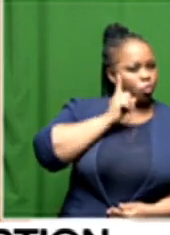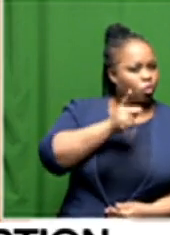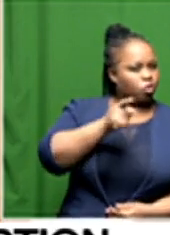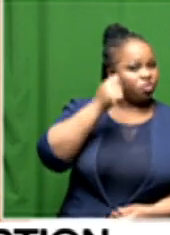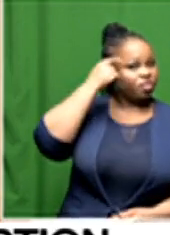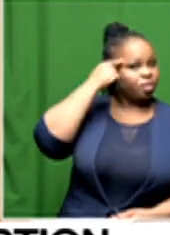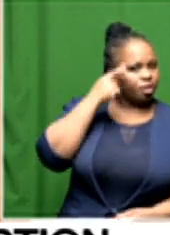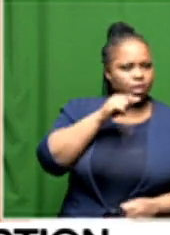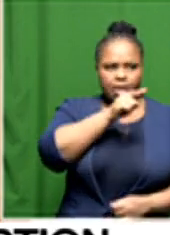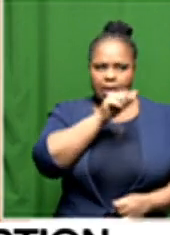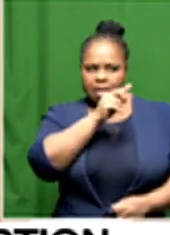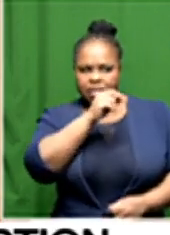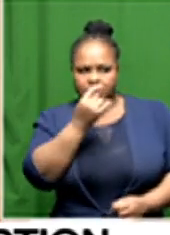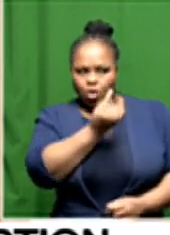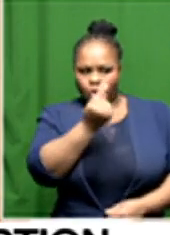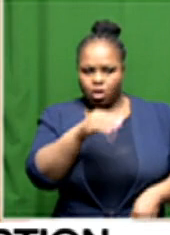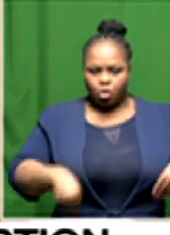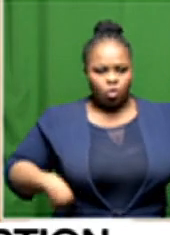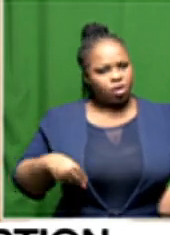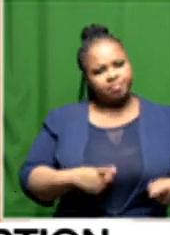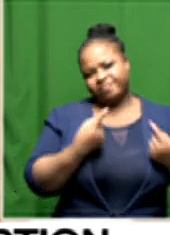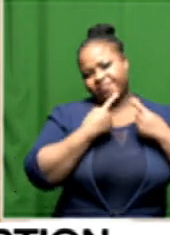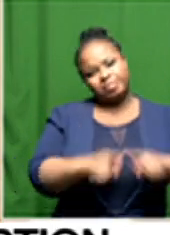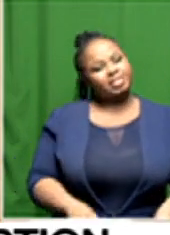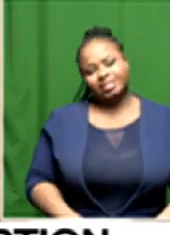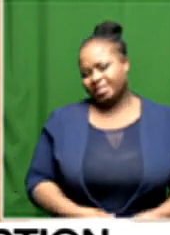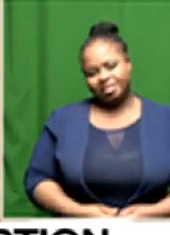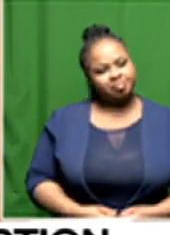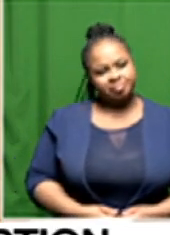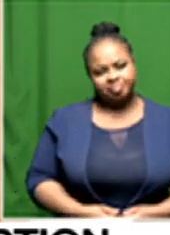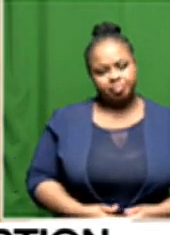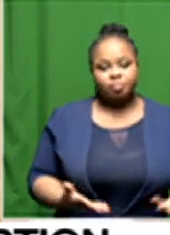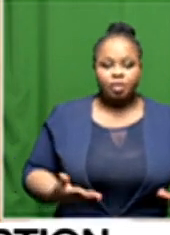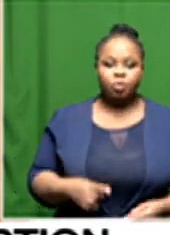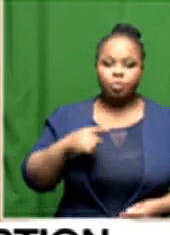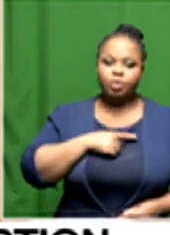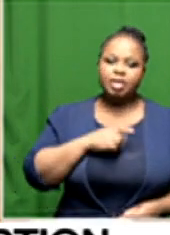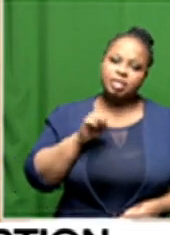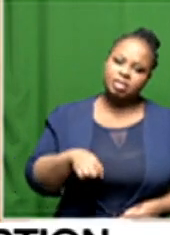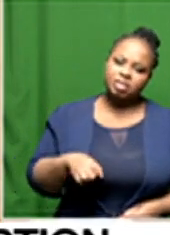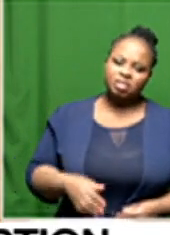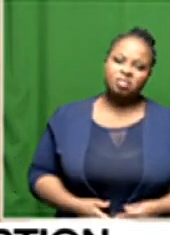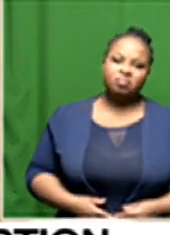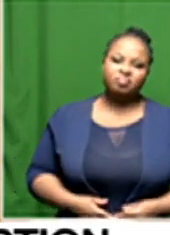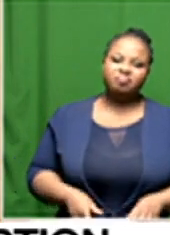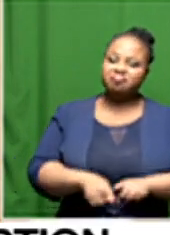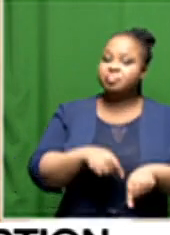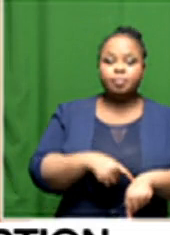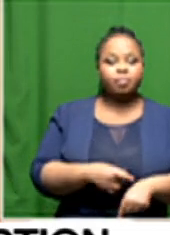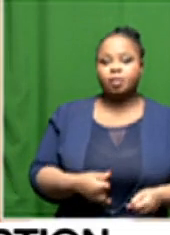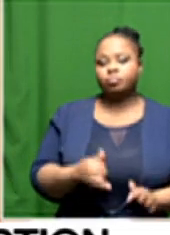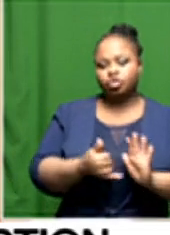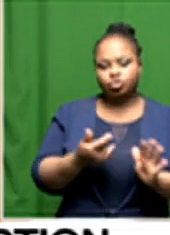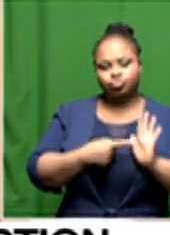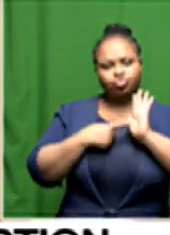to think that the ANC is the only corrupt organization in our country, as much as about,